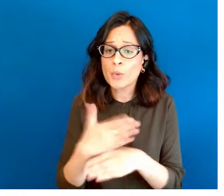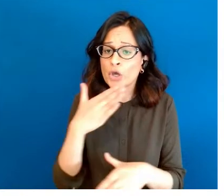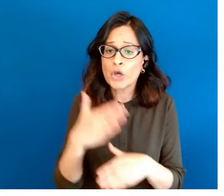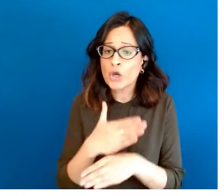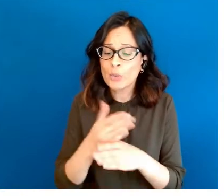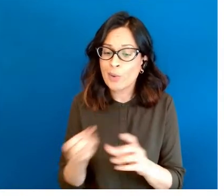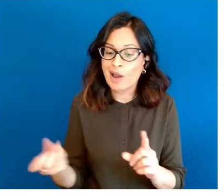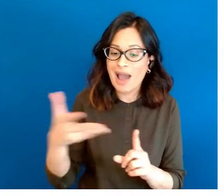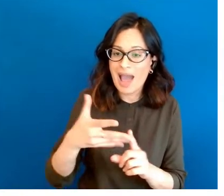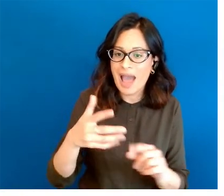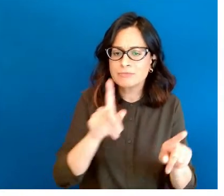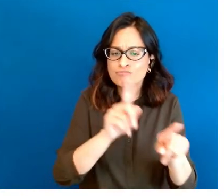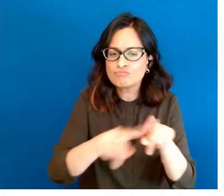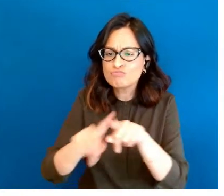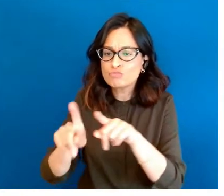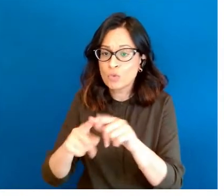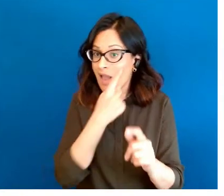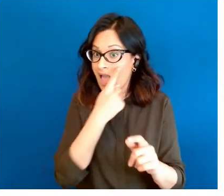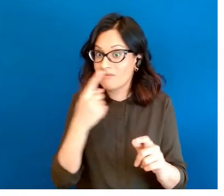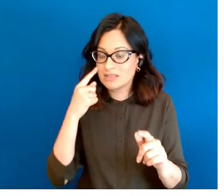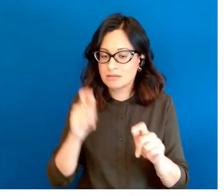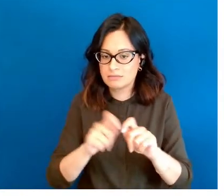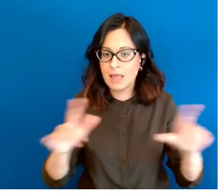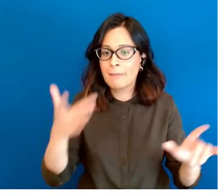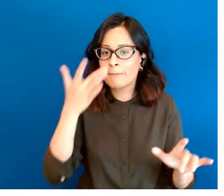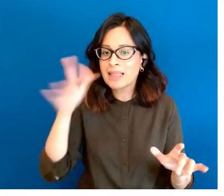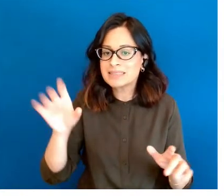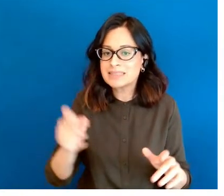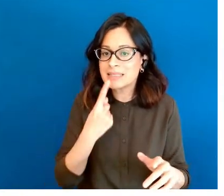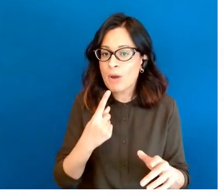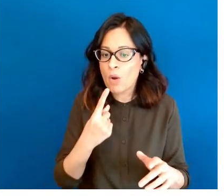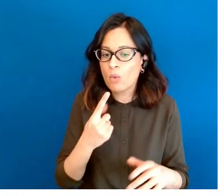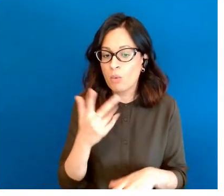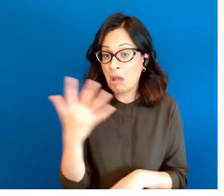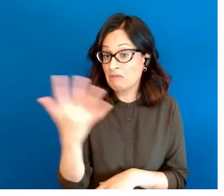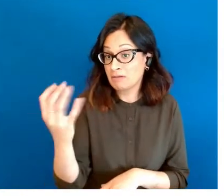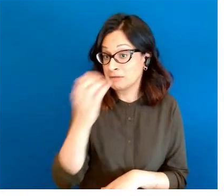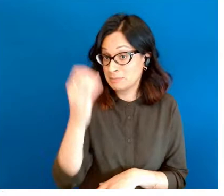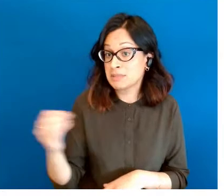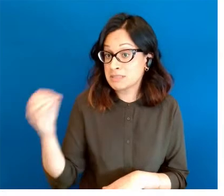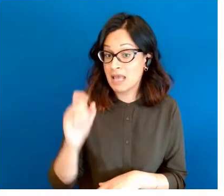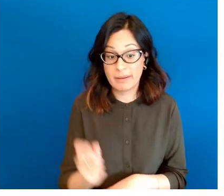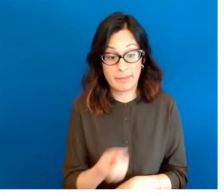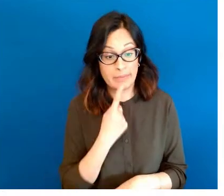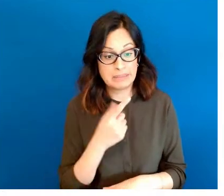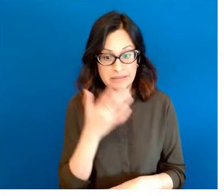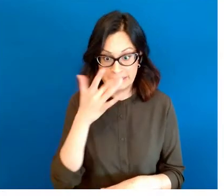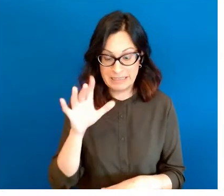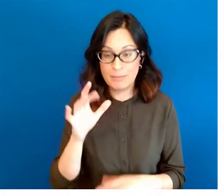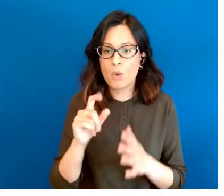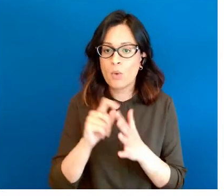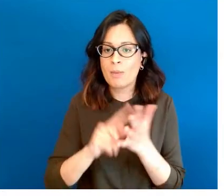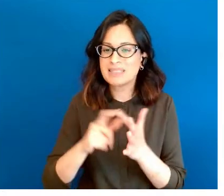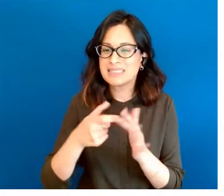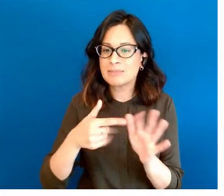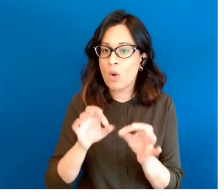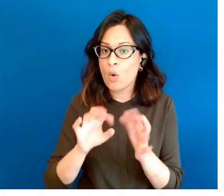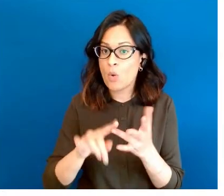the evidence. So placebo is quite effective. About 15% of people improve significantly on placebo. That